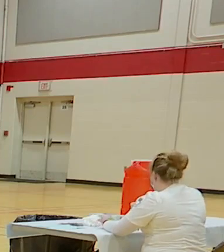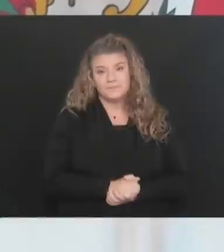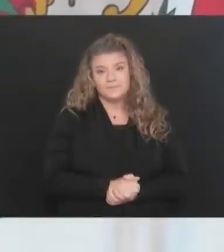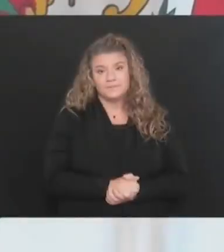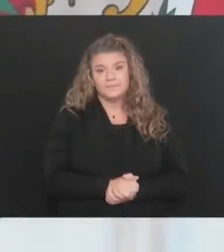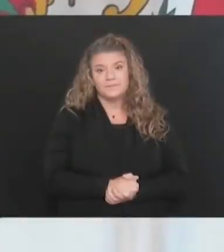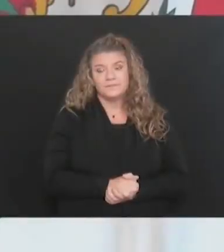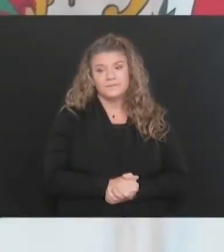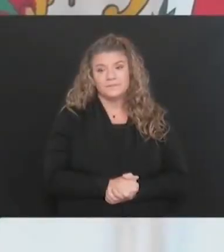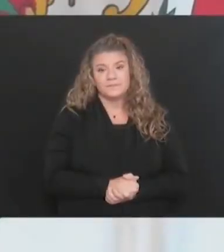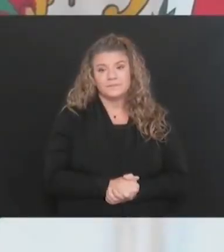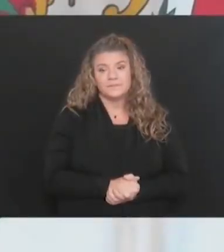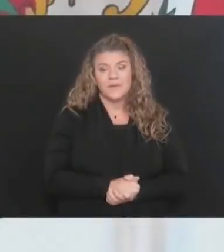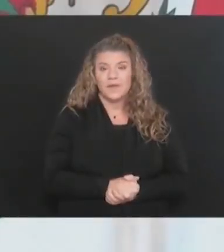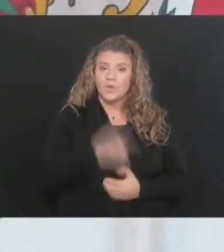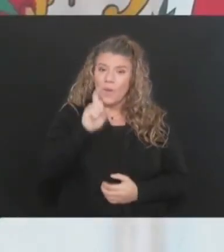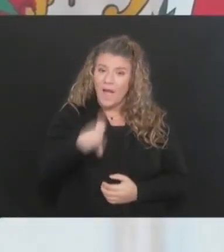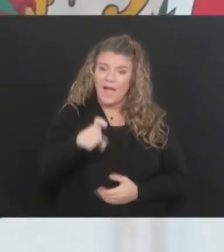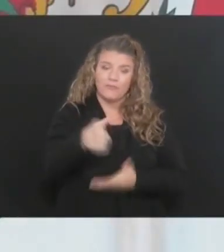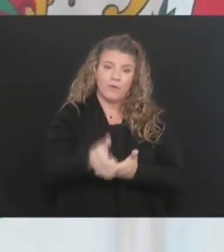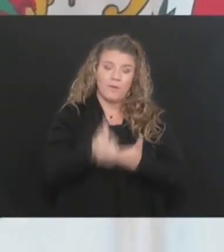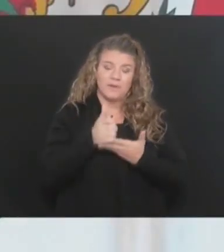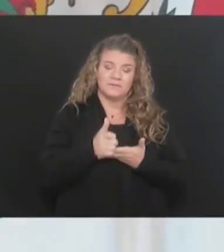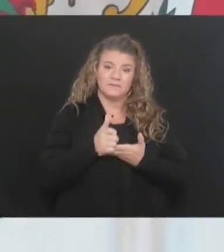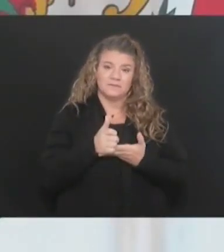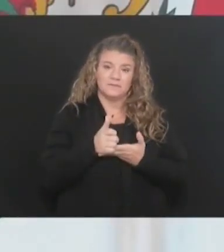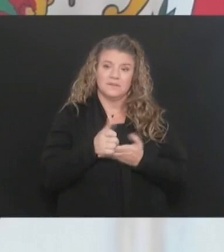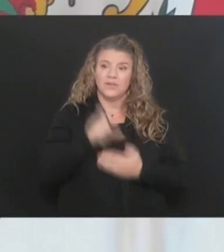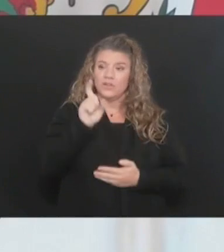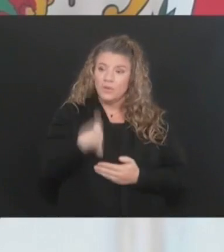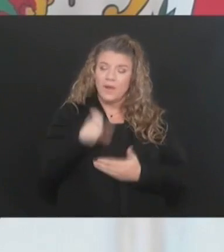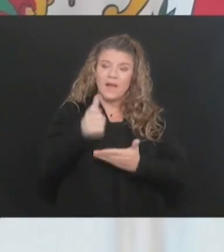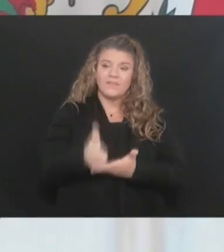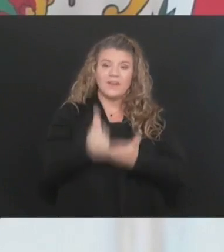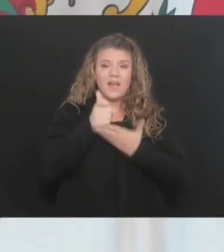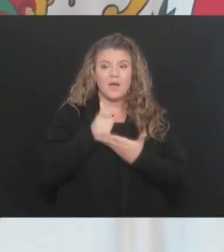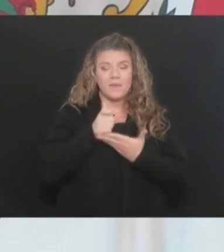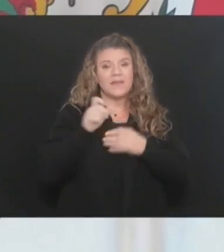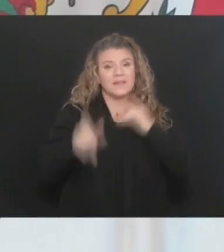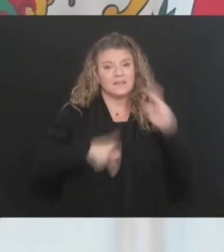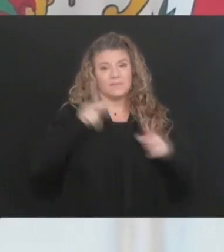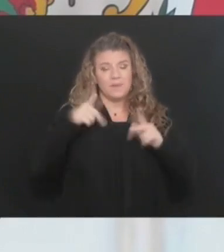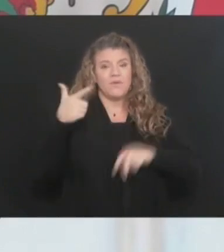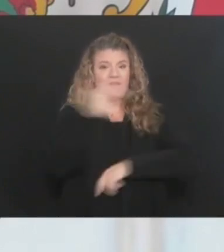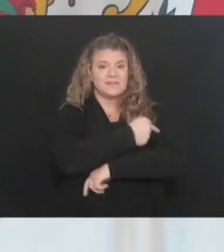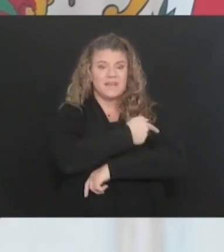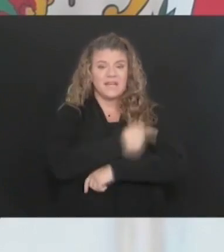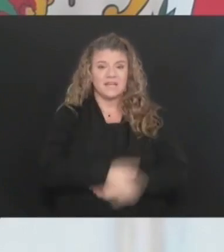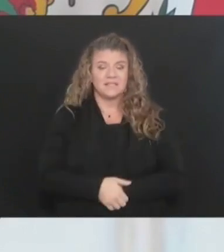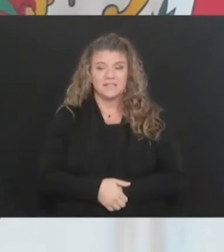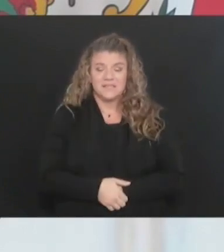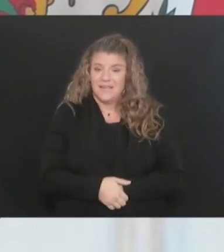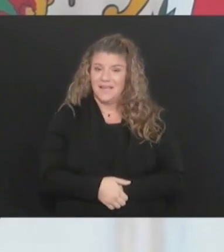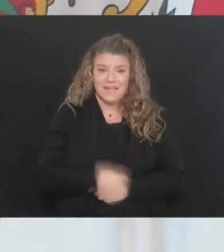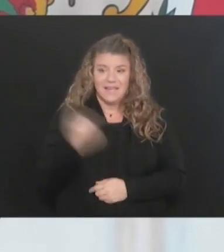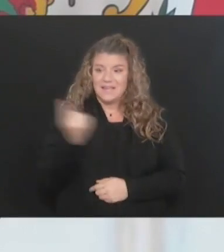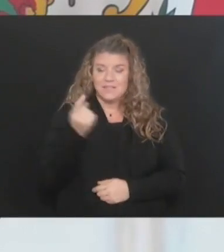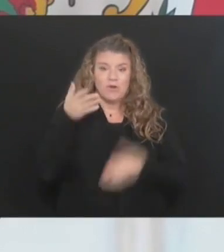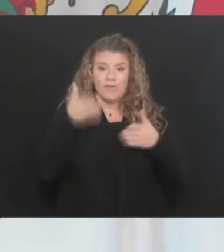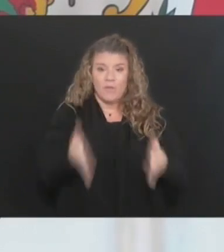vaccinated. You got to help me. You got to help me get the people vaccinated. It's the only way out of